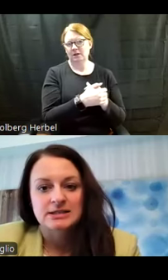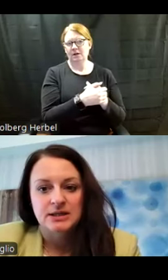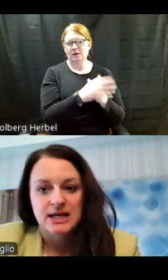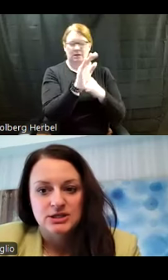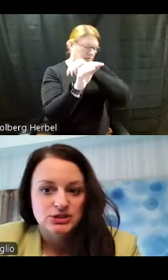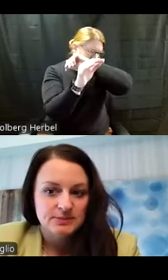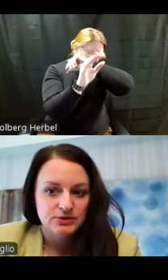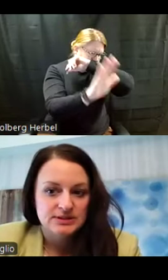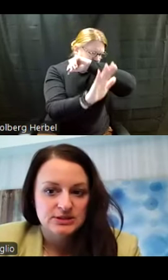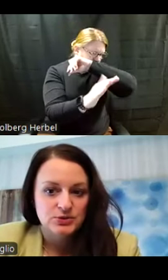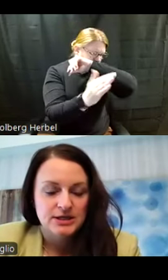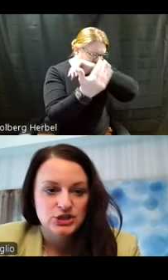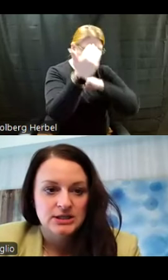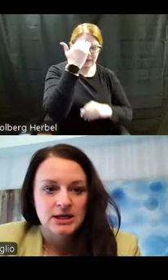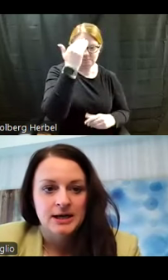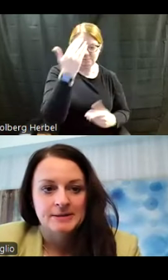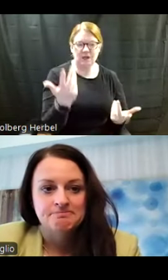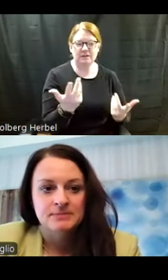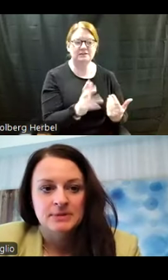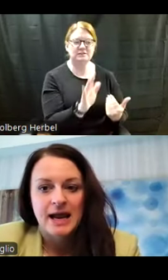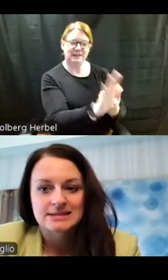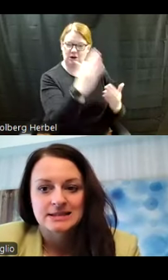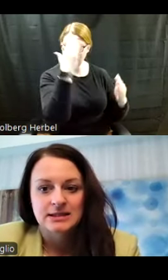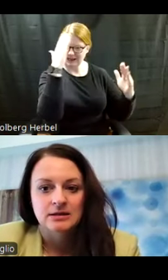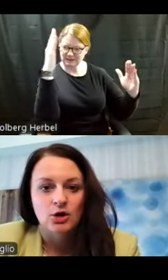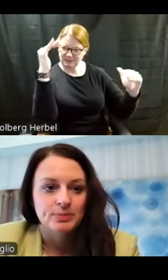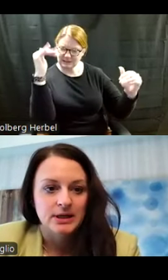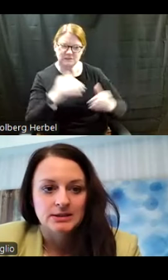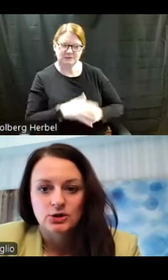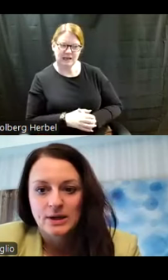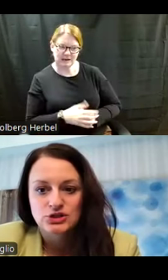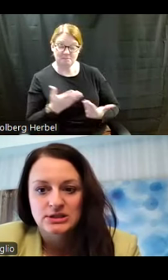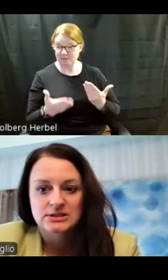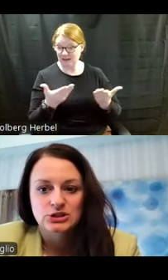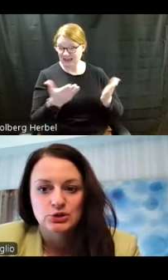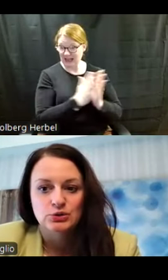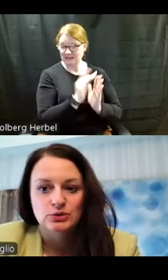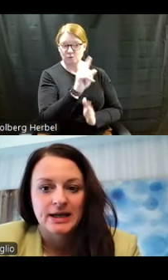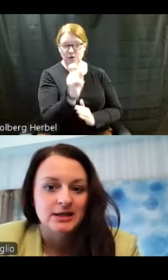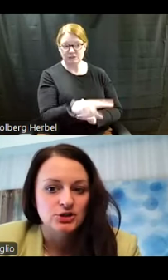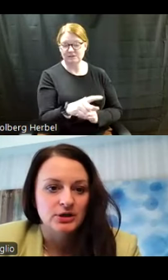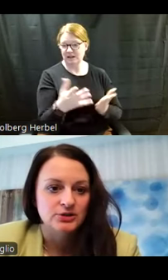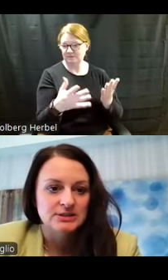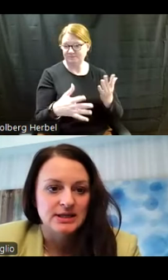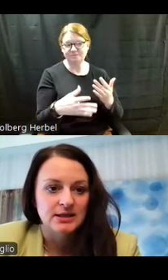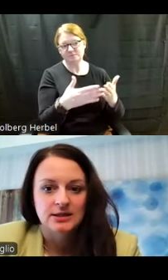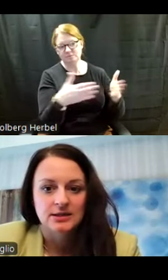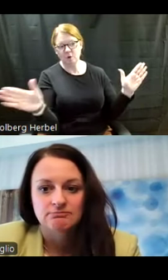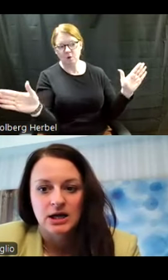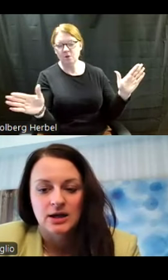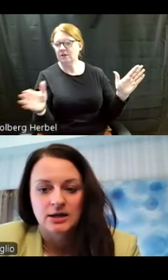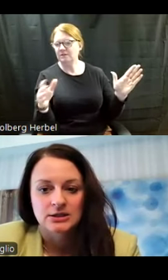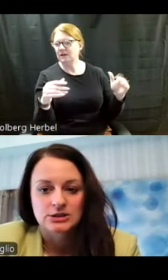and expectations about the situation, asking open-ended questions to gauge their